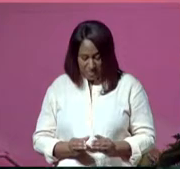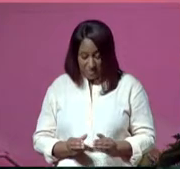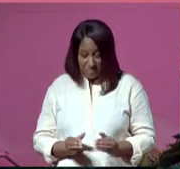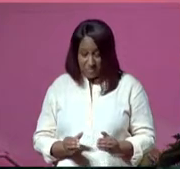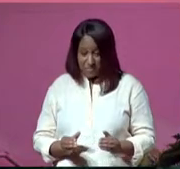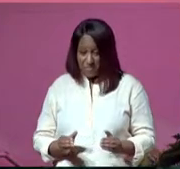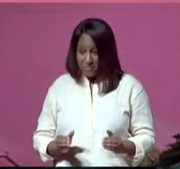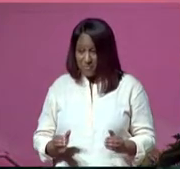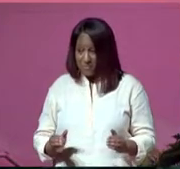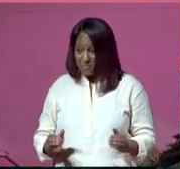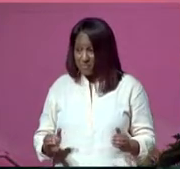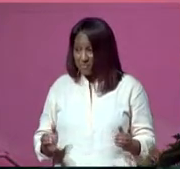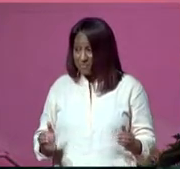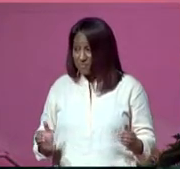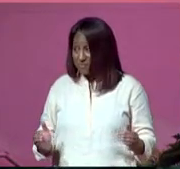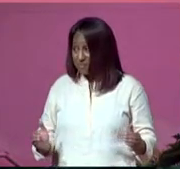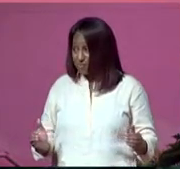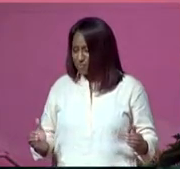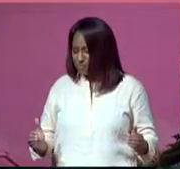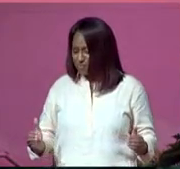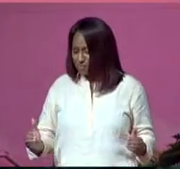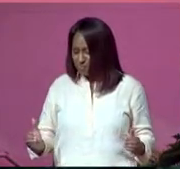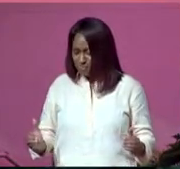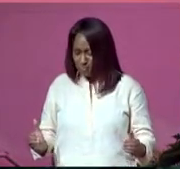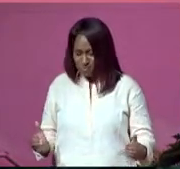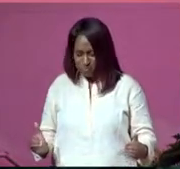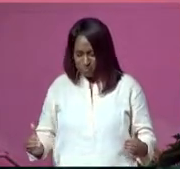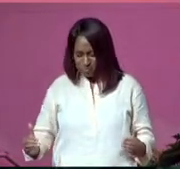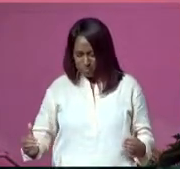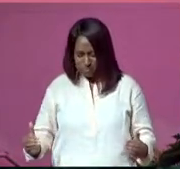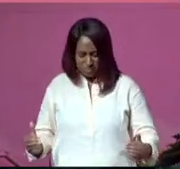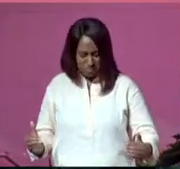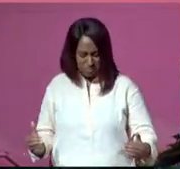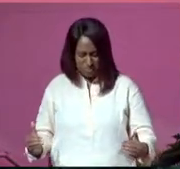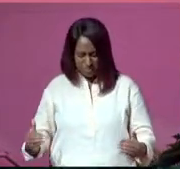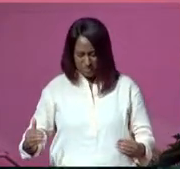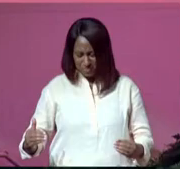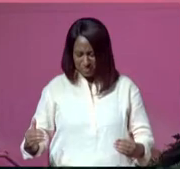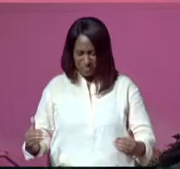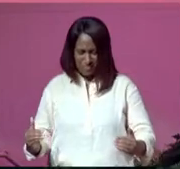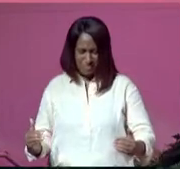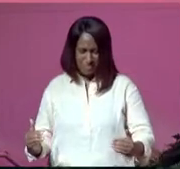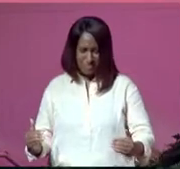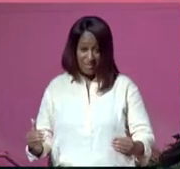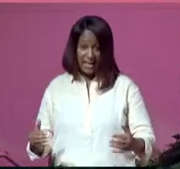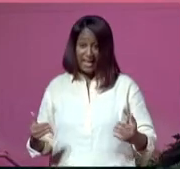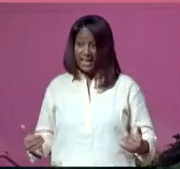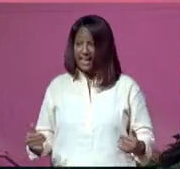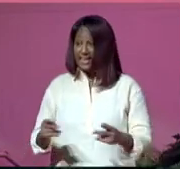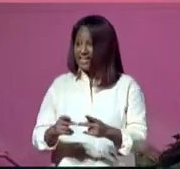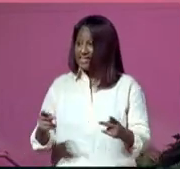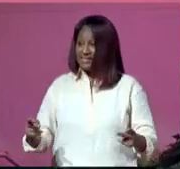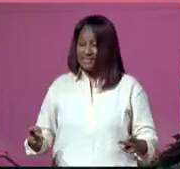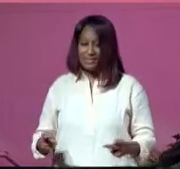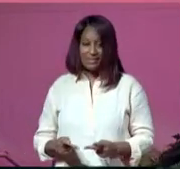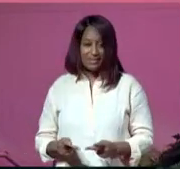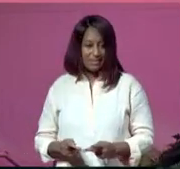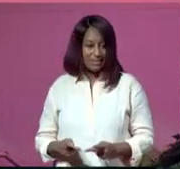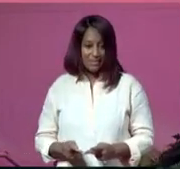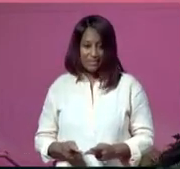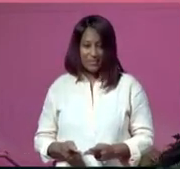a part of growth is outgrowing spaces. And in those spaces that you